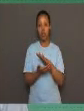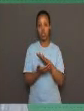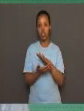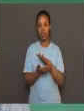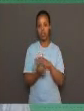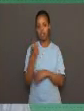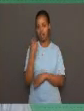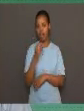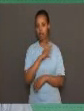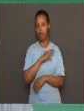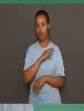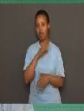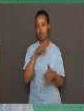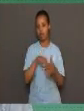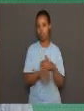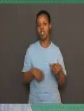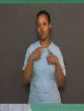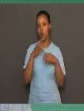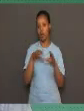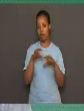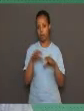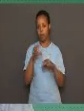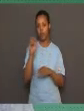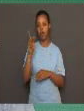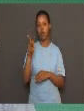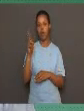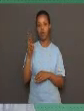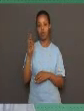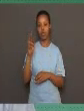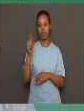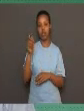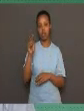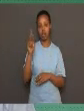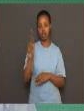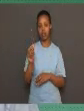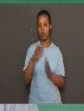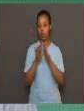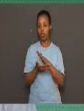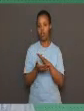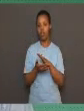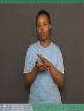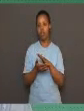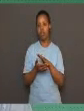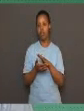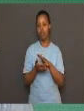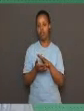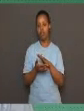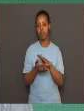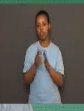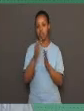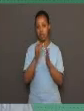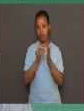in behavior, but operant conditioning can also be used to decrease